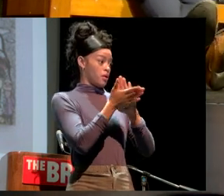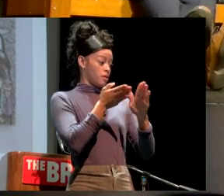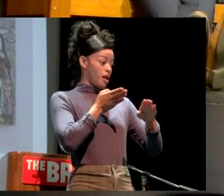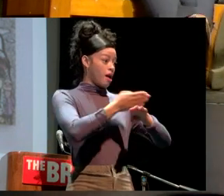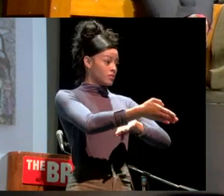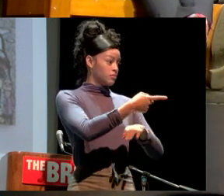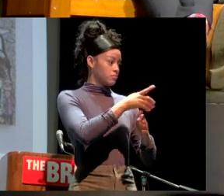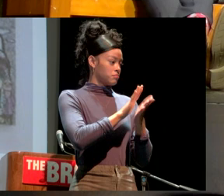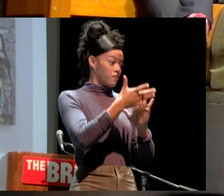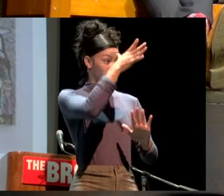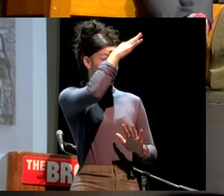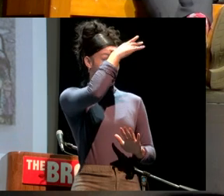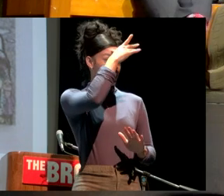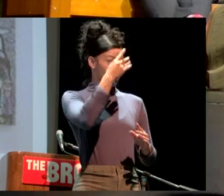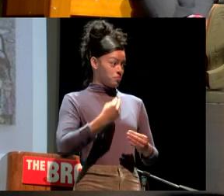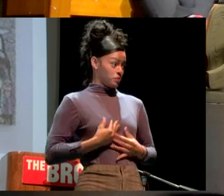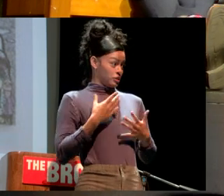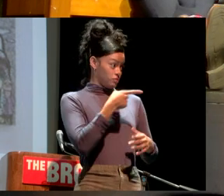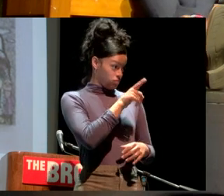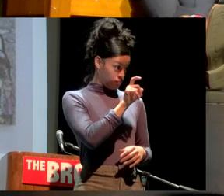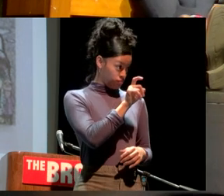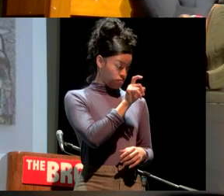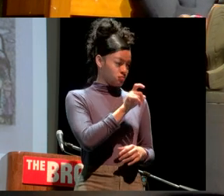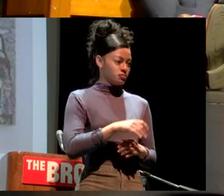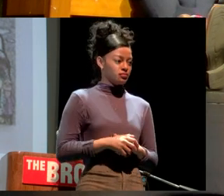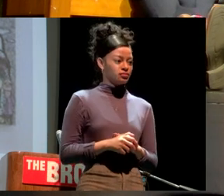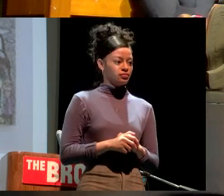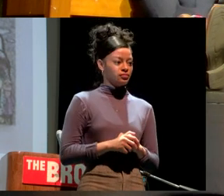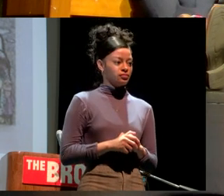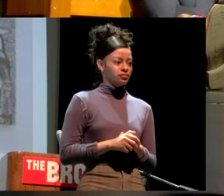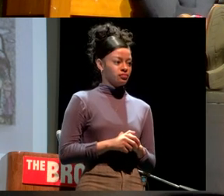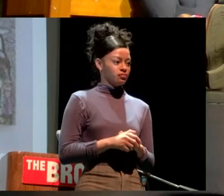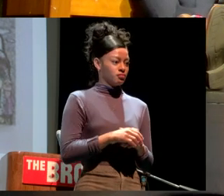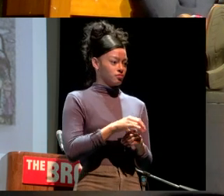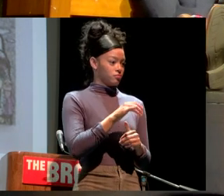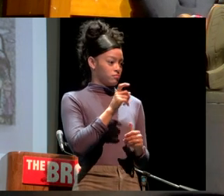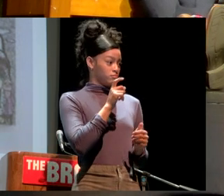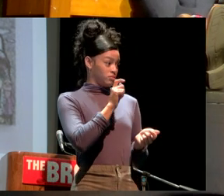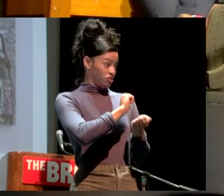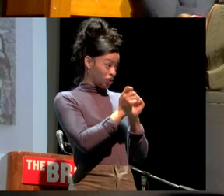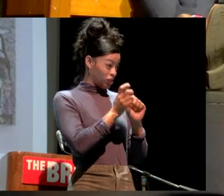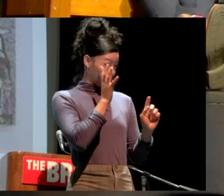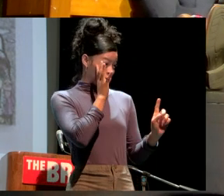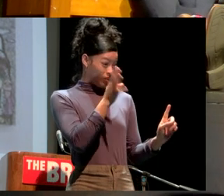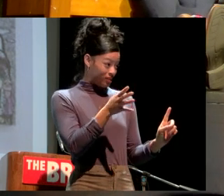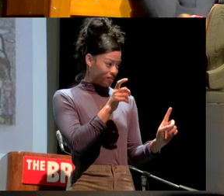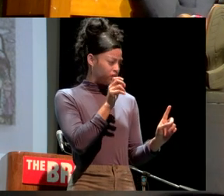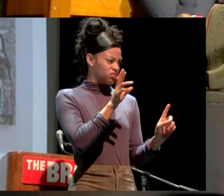that changed how you create, if at all?